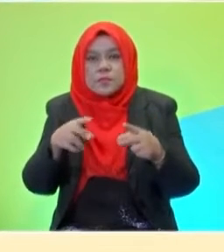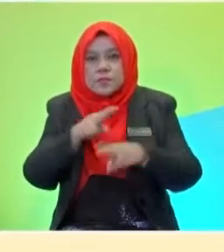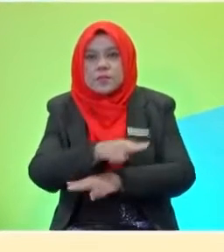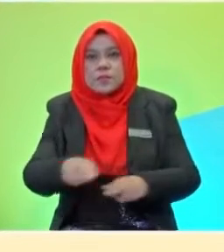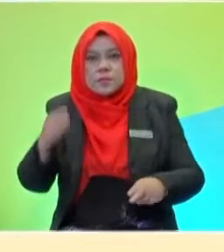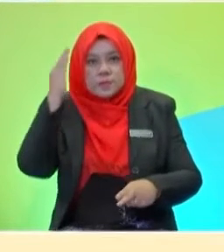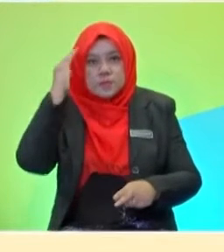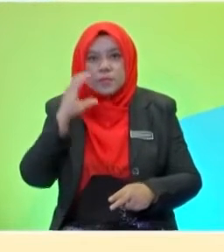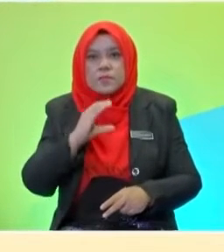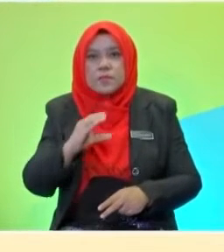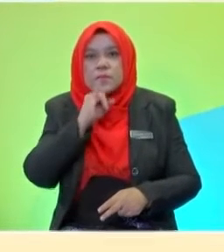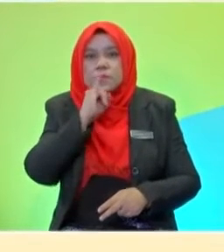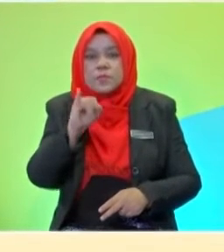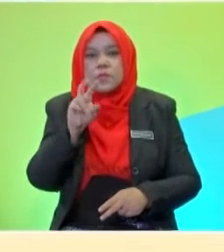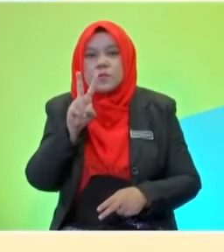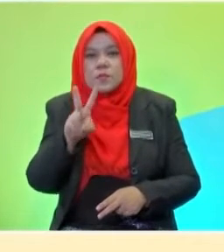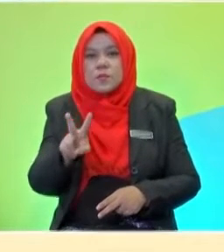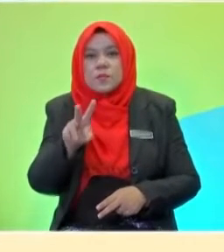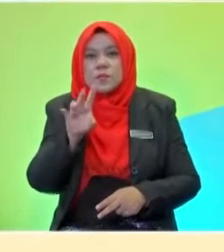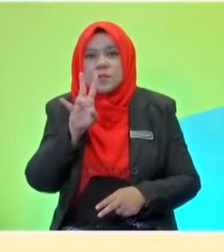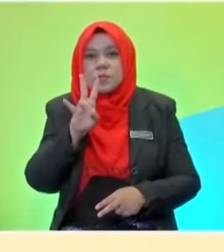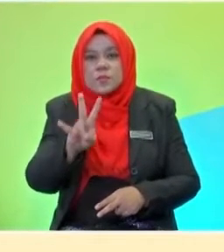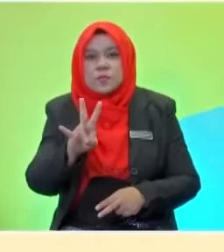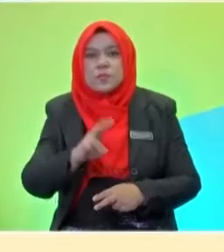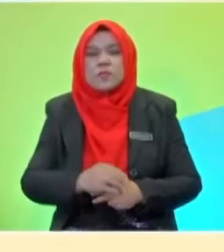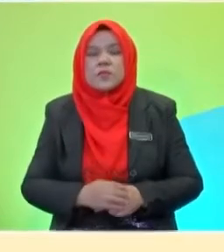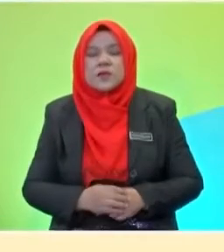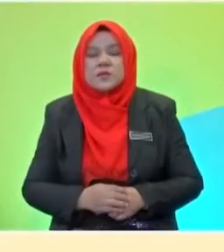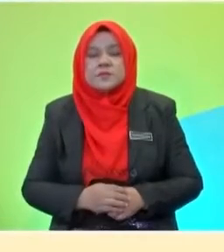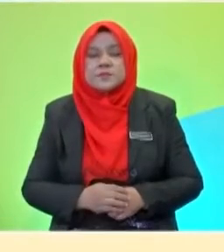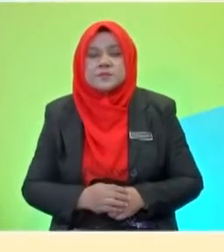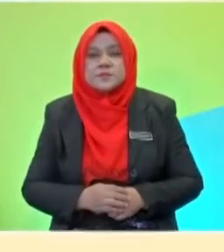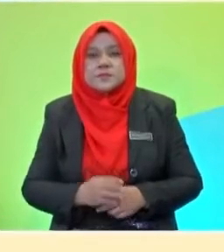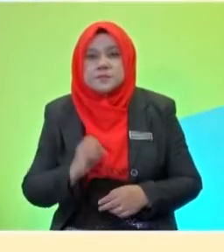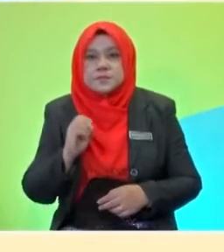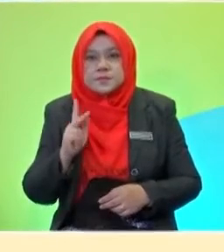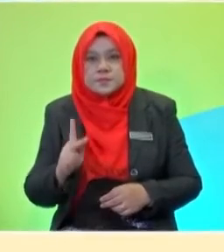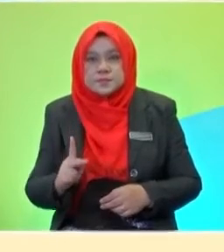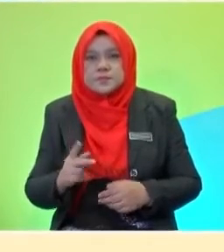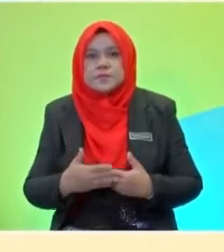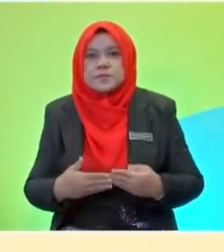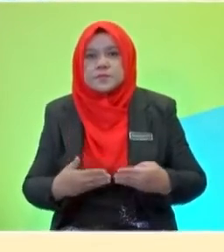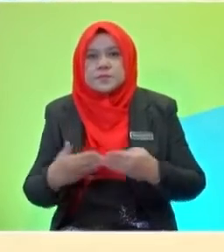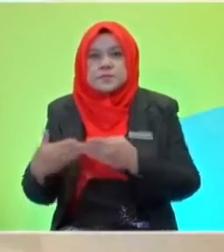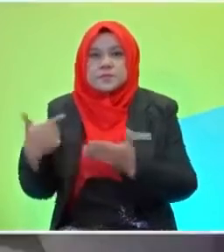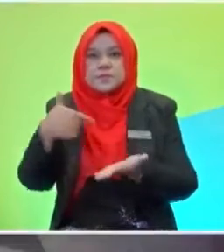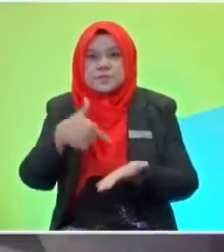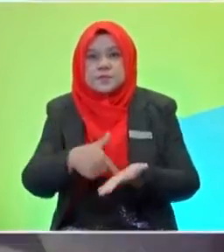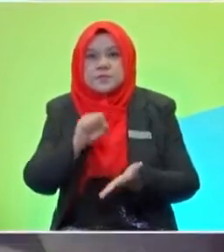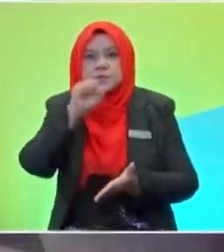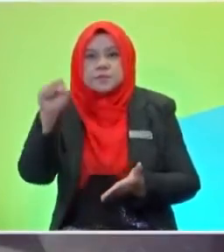C is 27. Okay, I understand. All right. Okay, let's go for another next question.